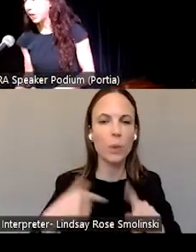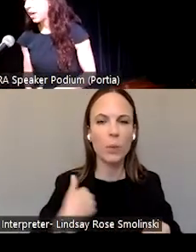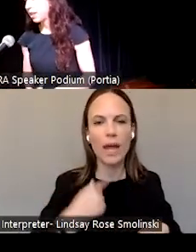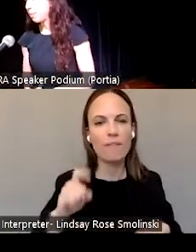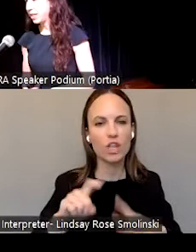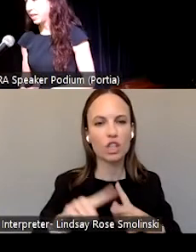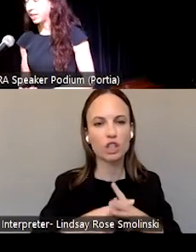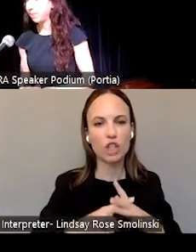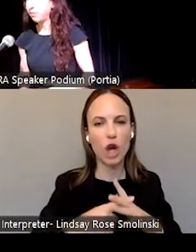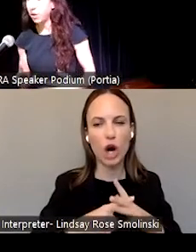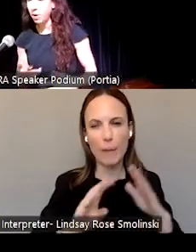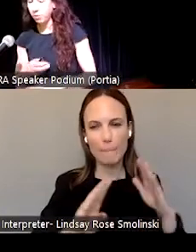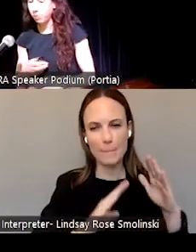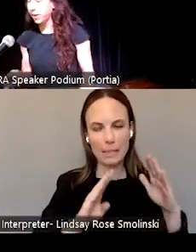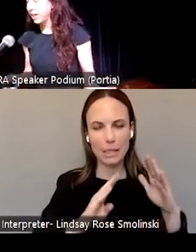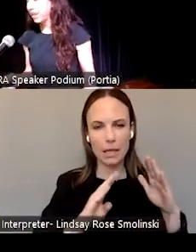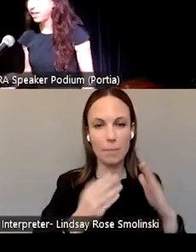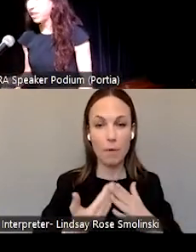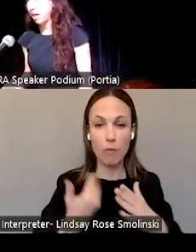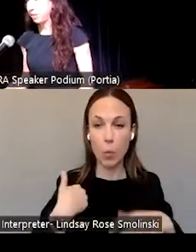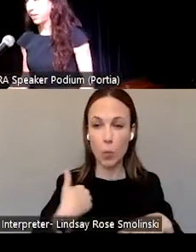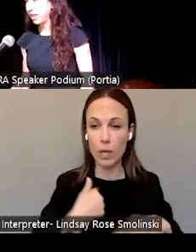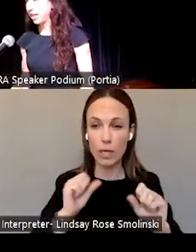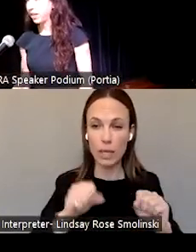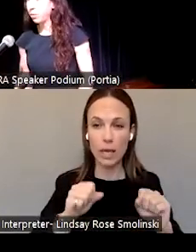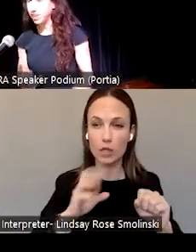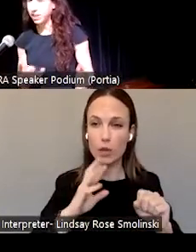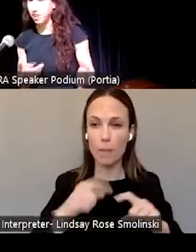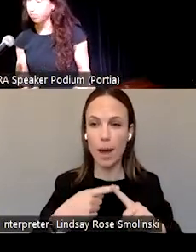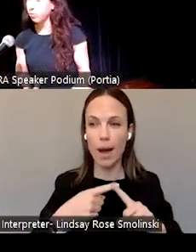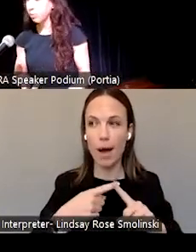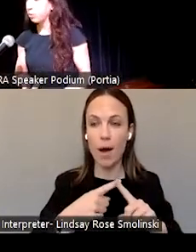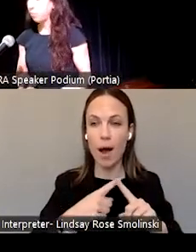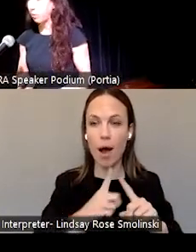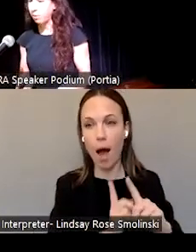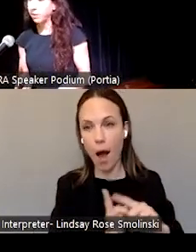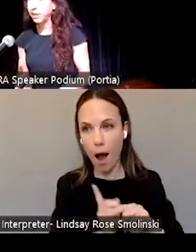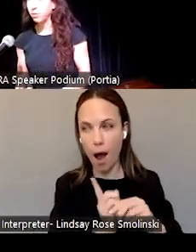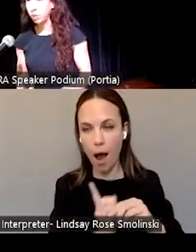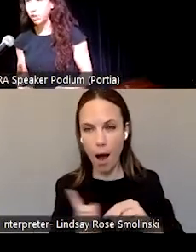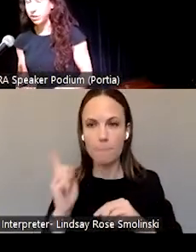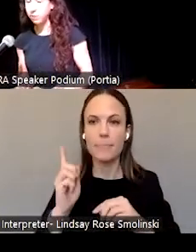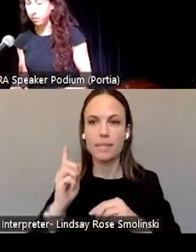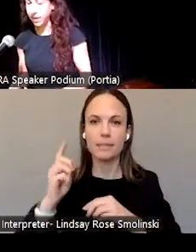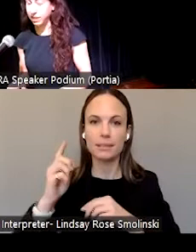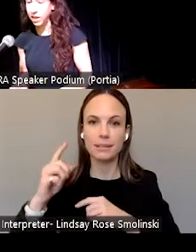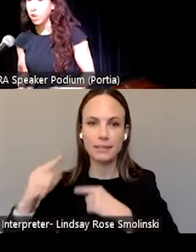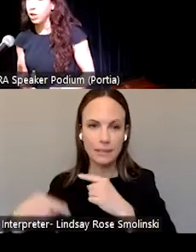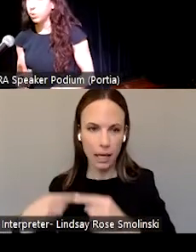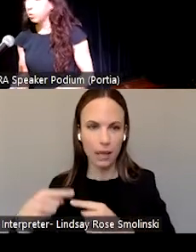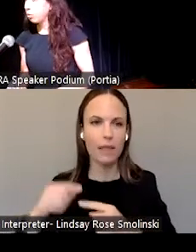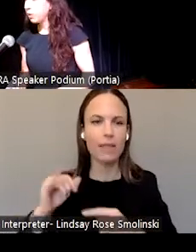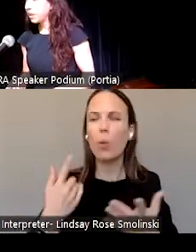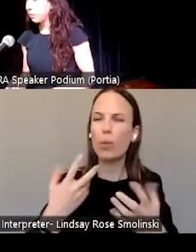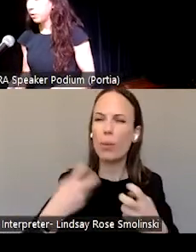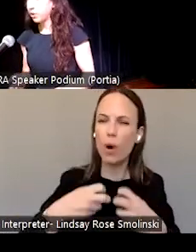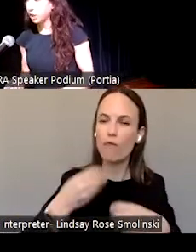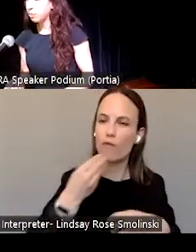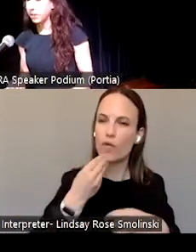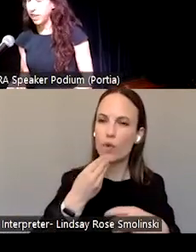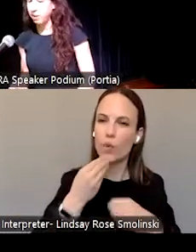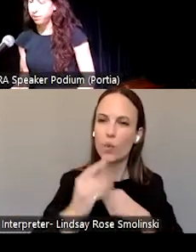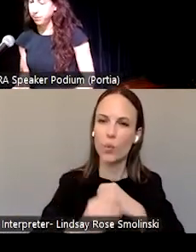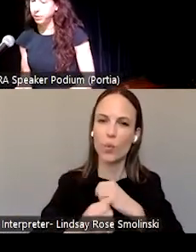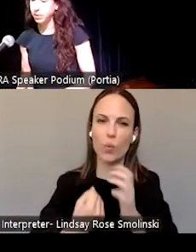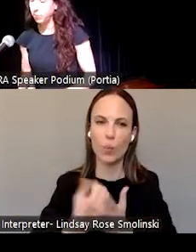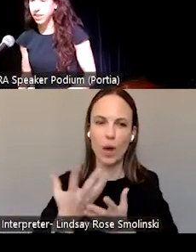start at the basics of, before we can get into upcycling, what is the root of the problem here, which is food waste. So globally, about